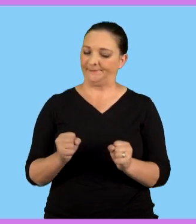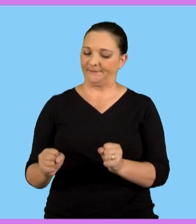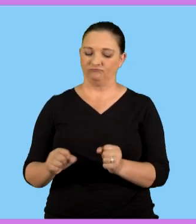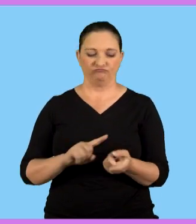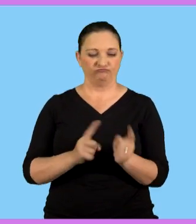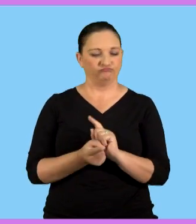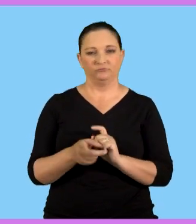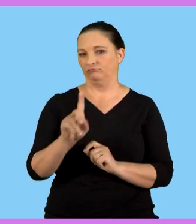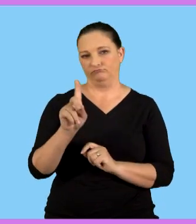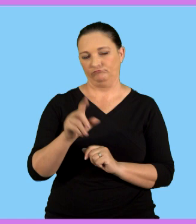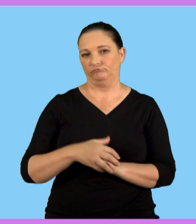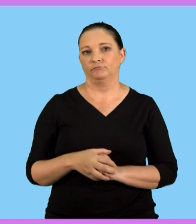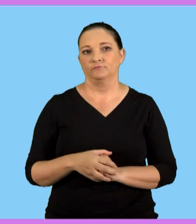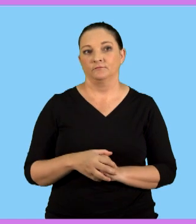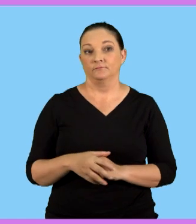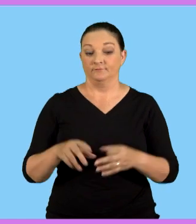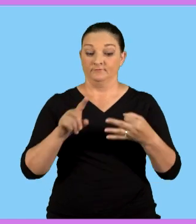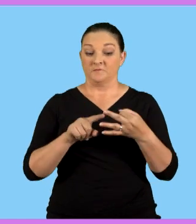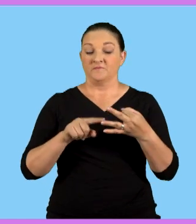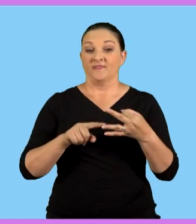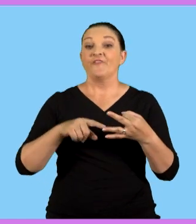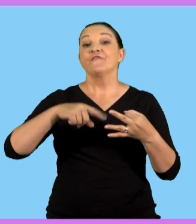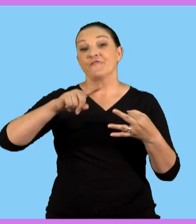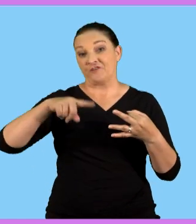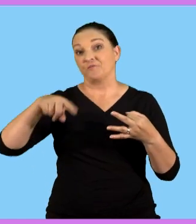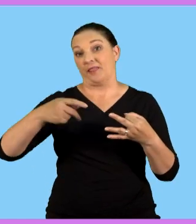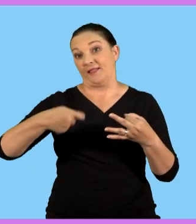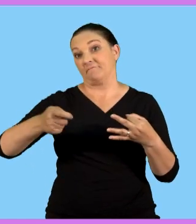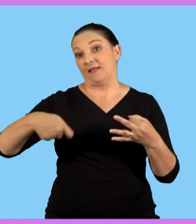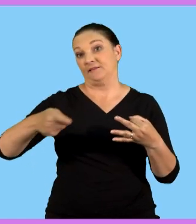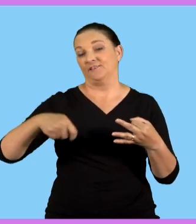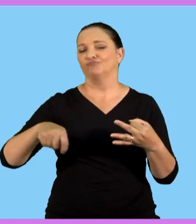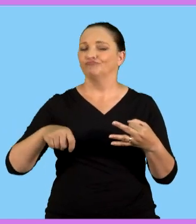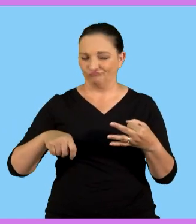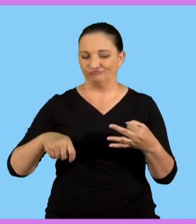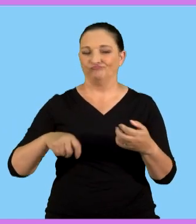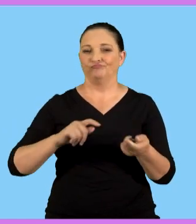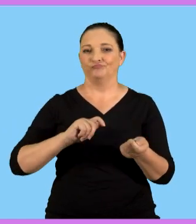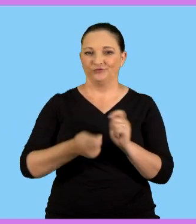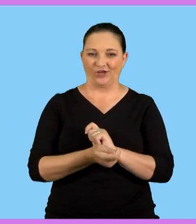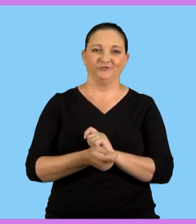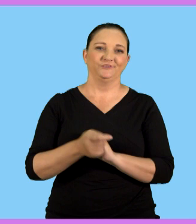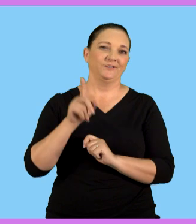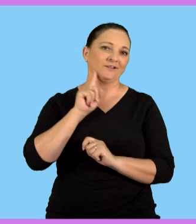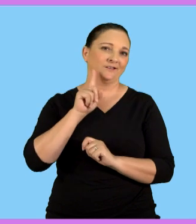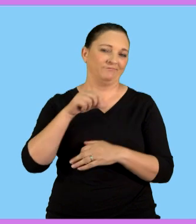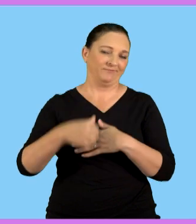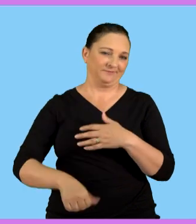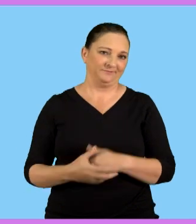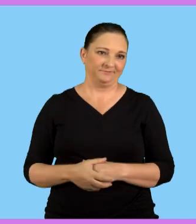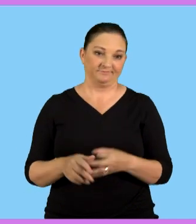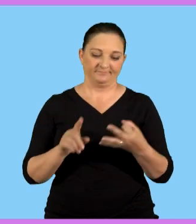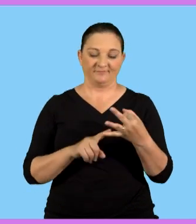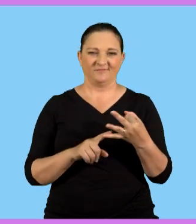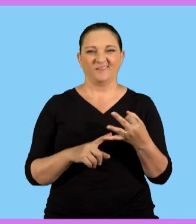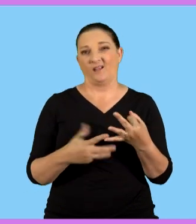go. The next one, a variable expense, changes every month,